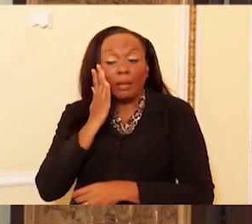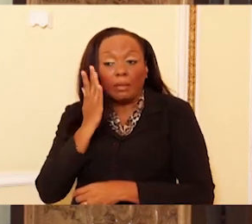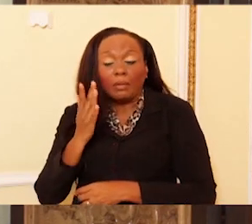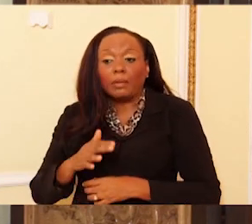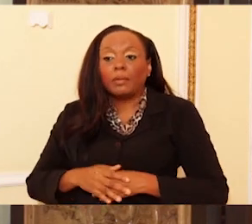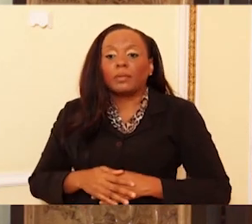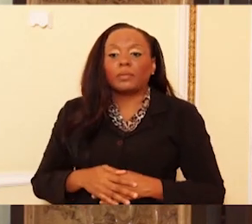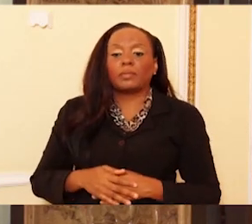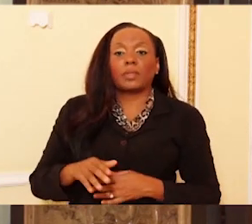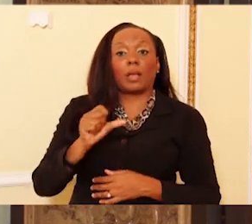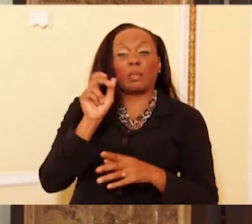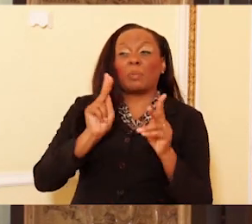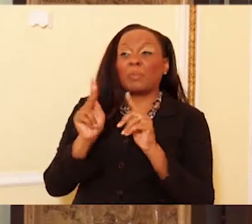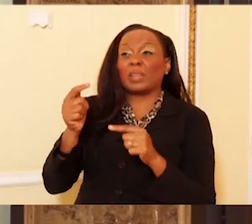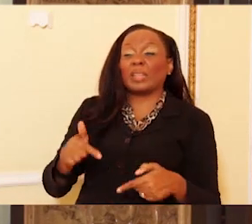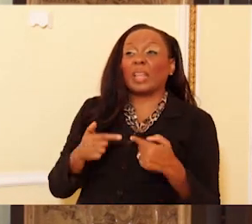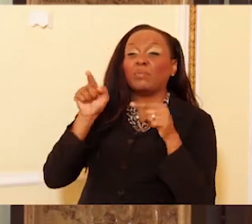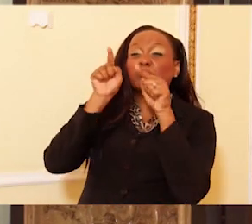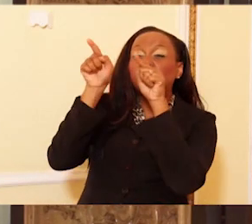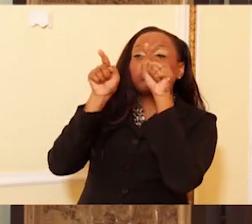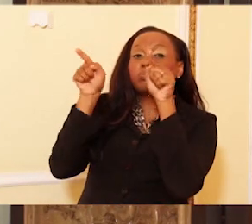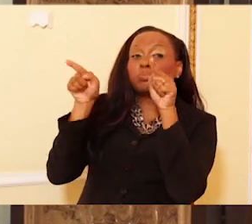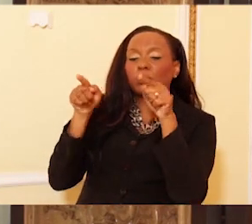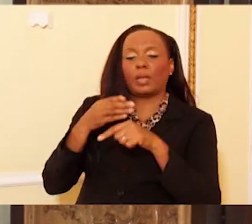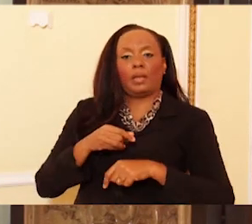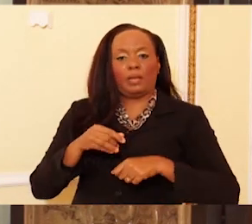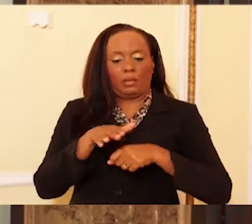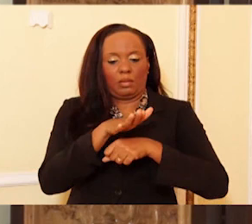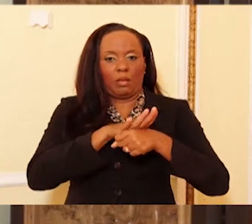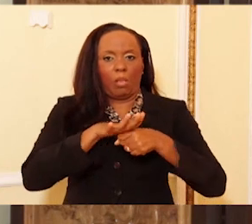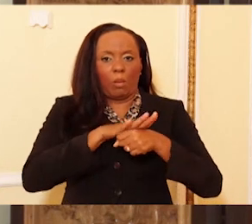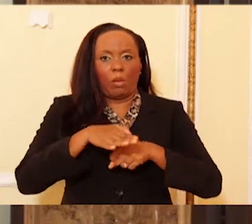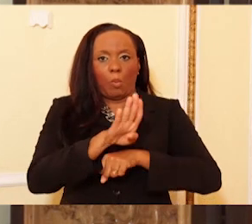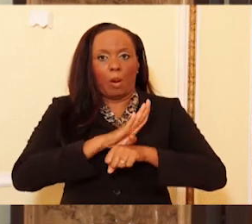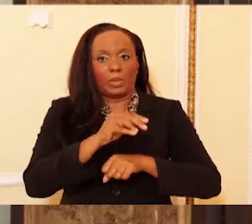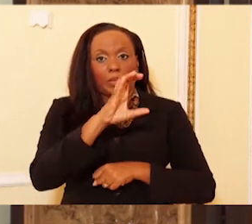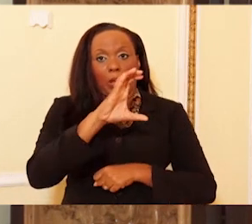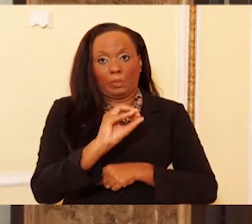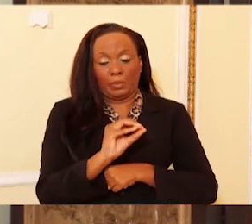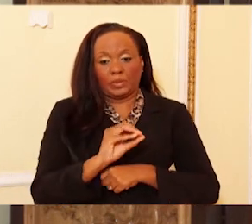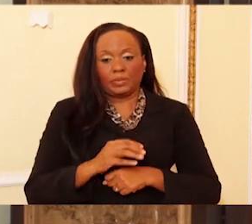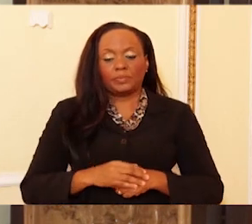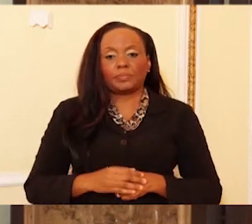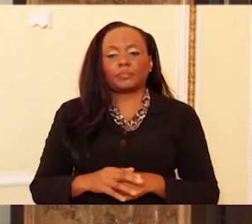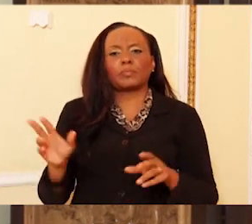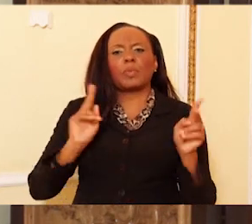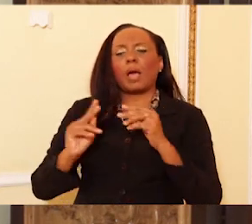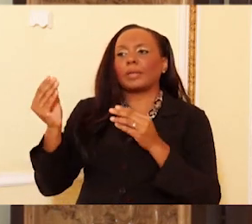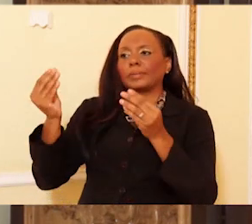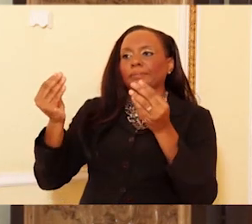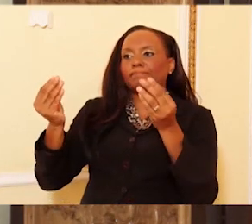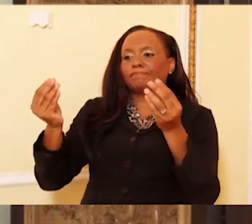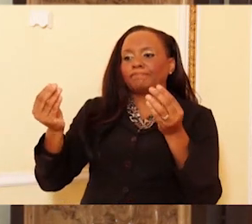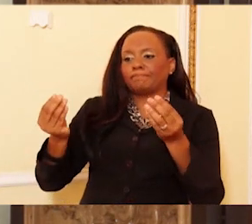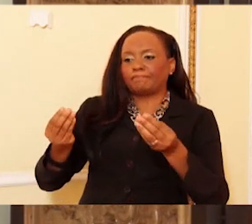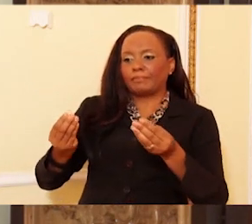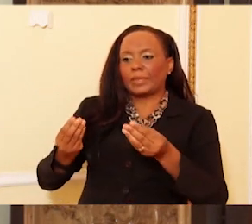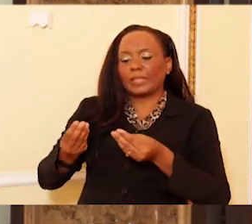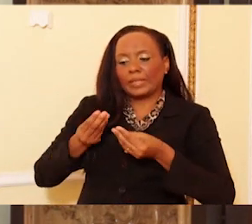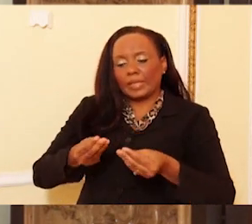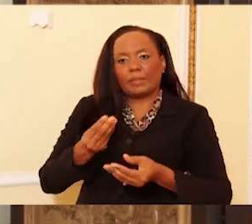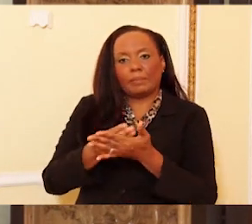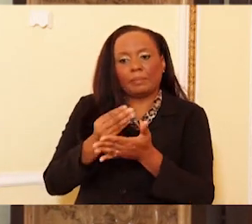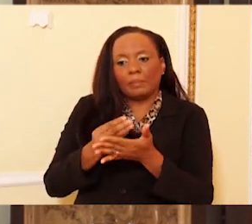and the other overseas homeowners and local companies. These generous folk who donate money and